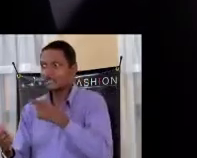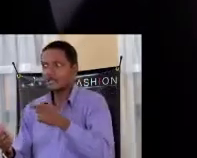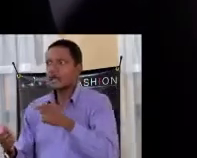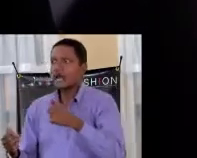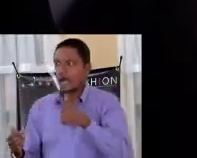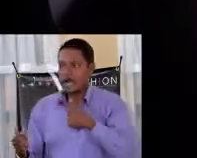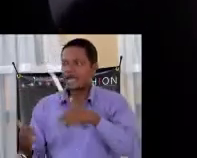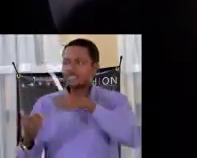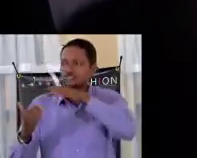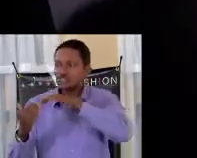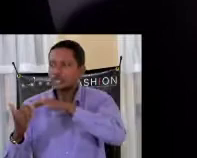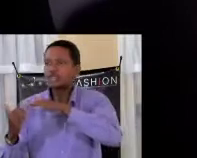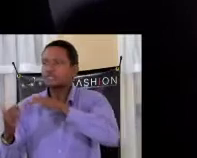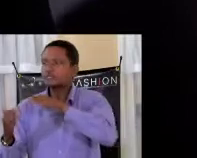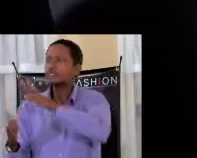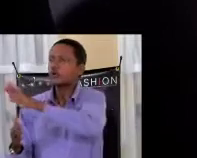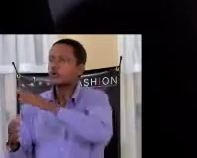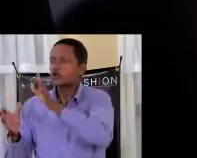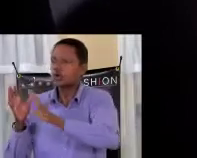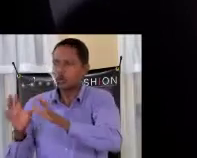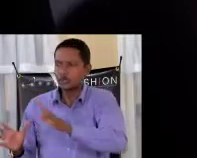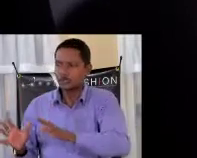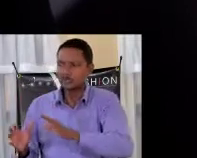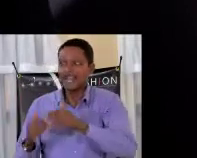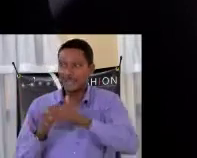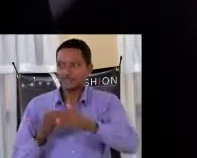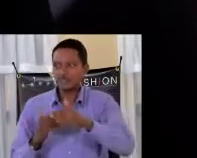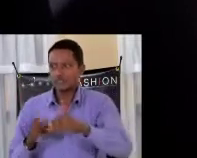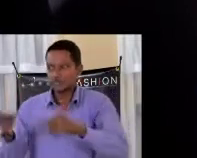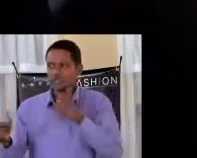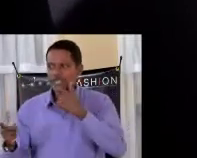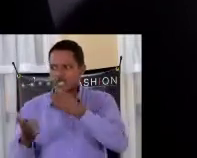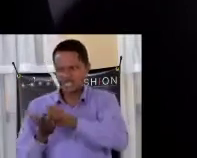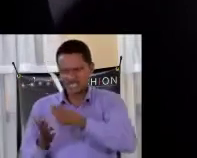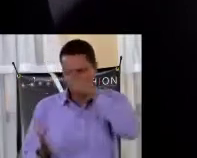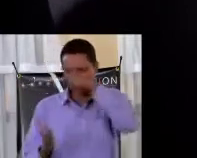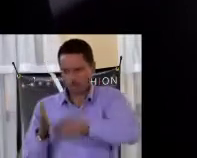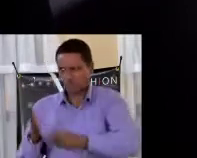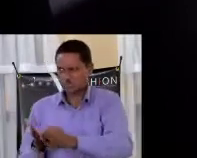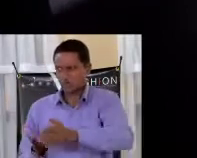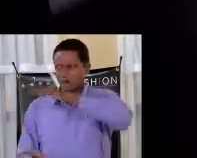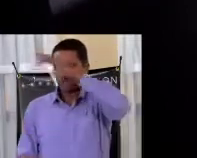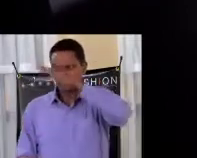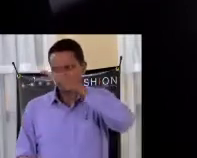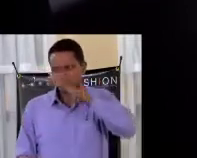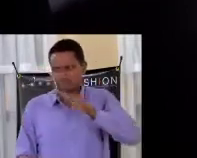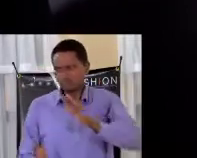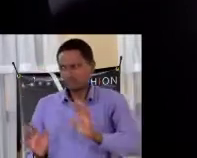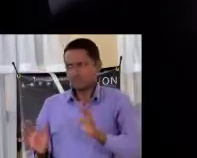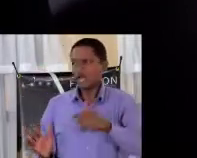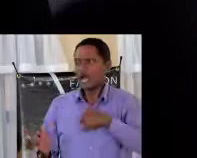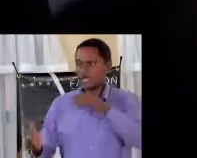caused me to not trust the designer. Understand my point? So if I'm, after I do all this research, I'm saying, okay,